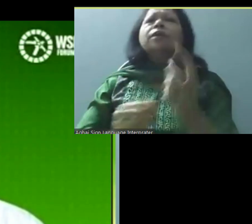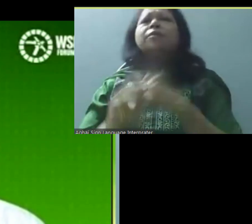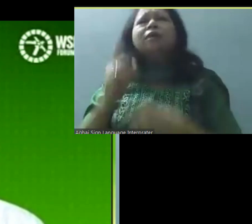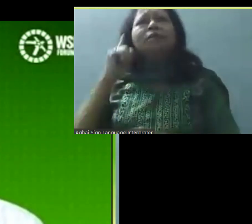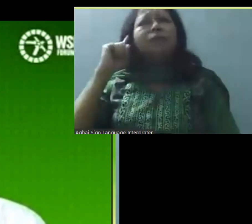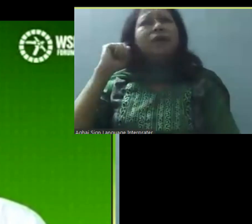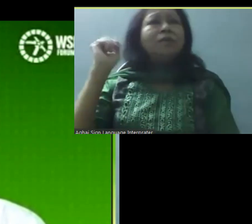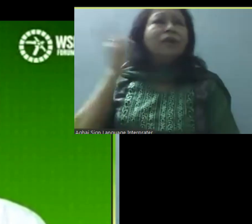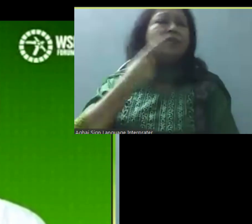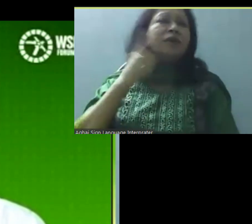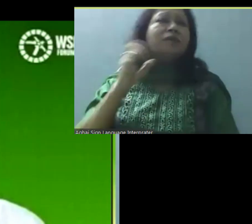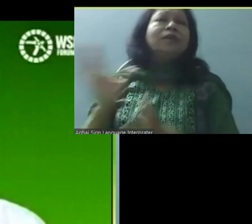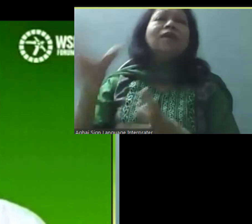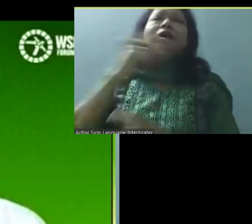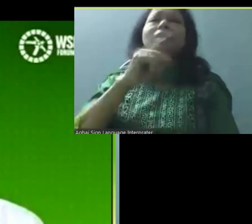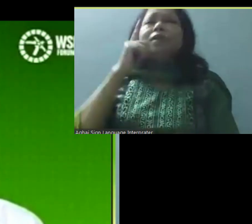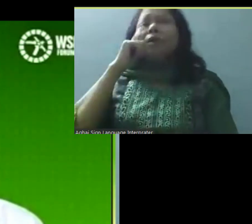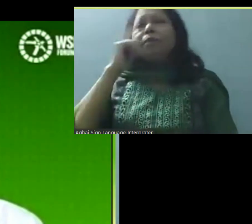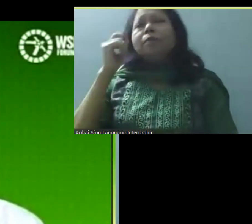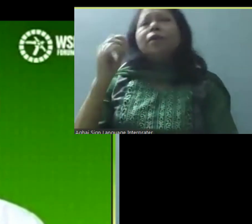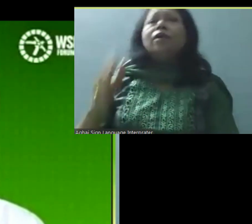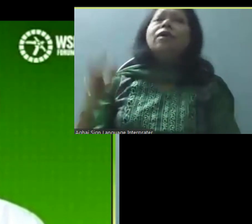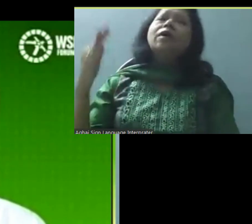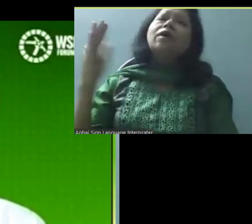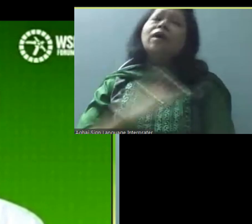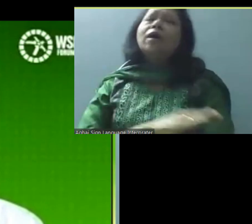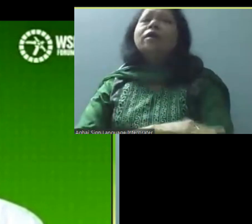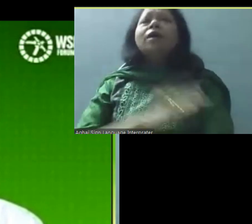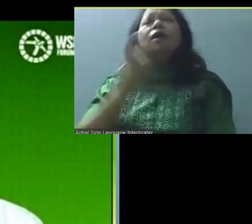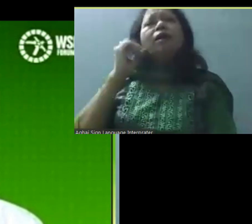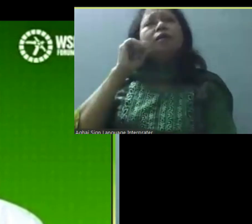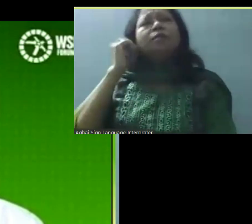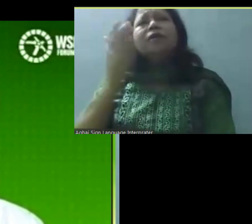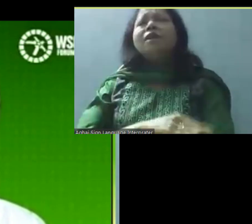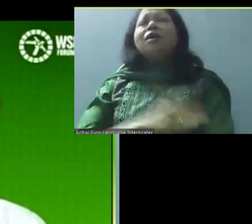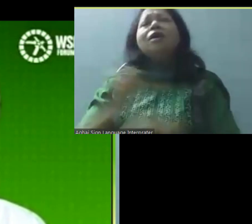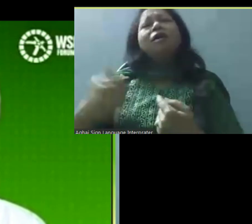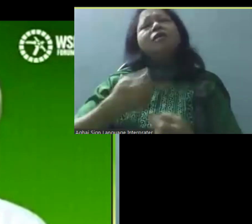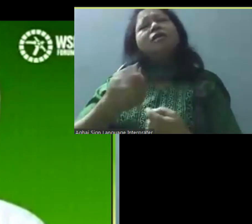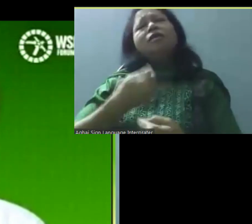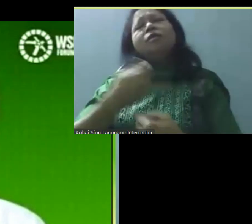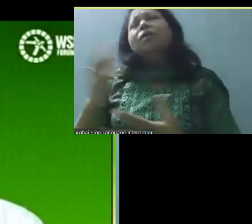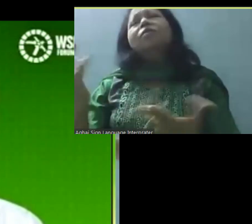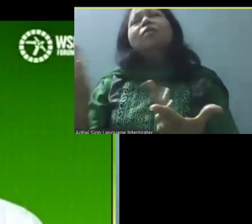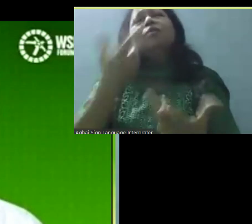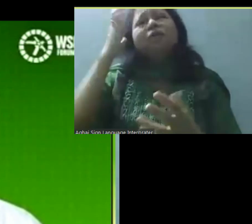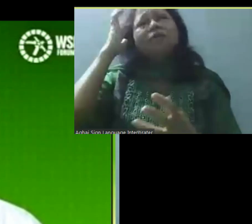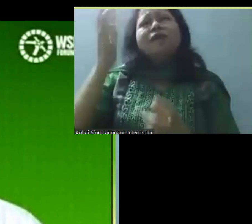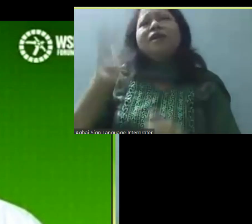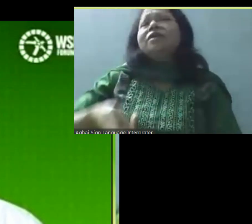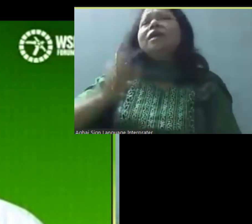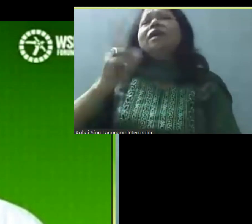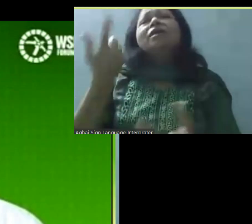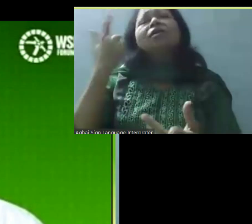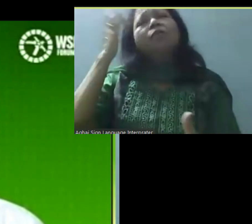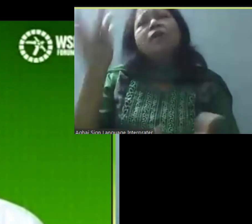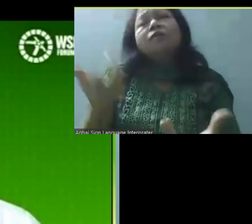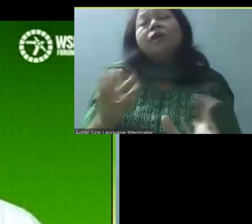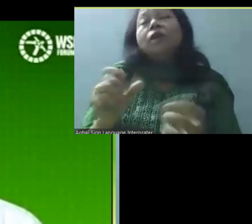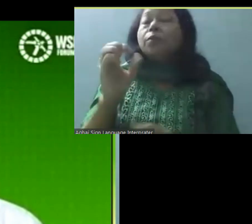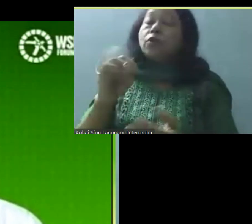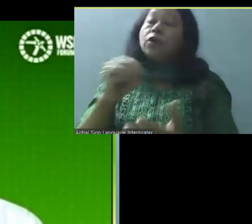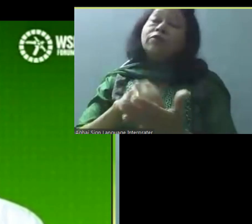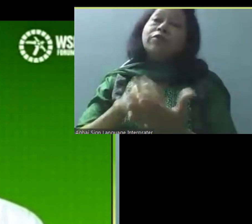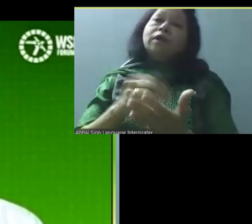respond to our brothers and sisters with disabilities, to learn from them about how we can all use digital tech more effectively